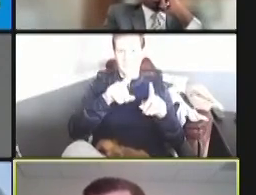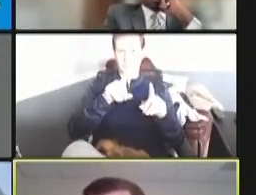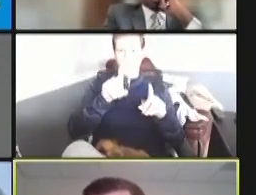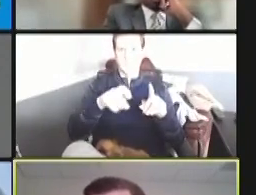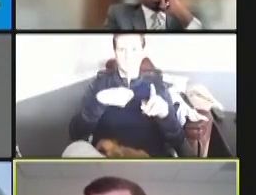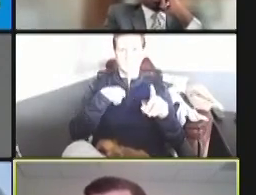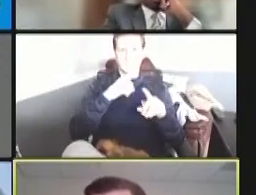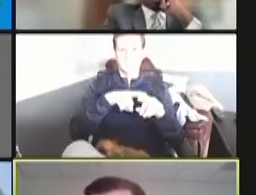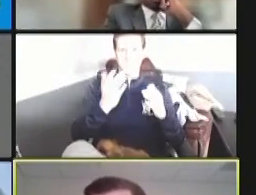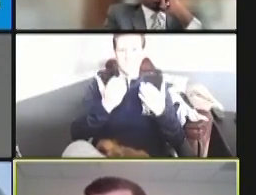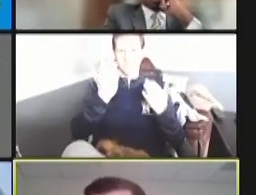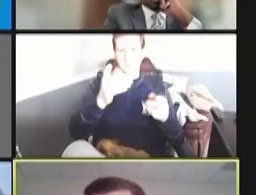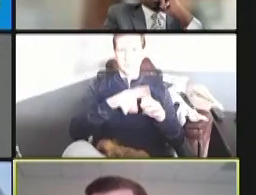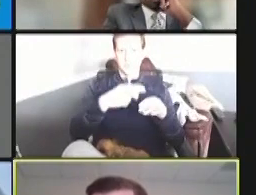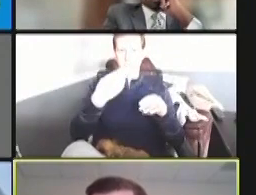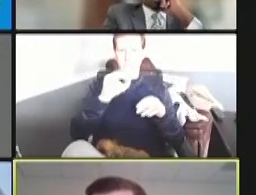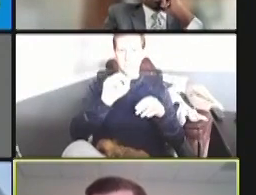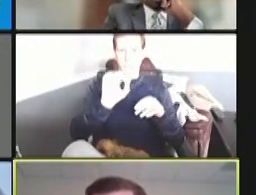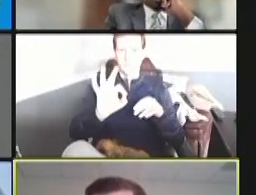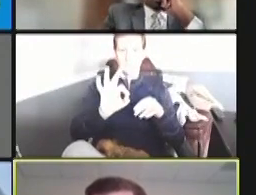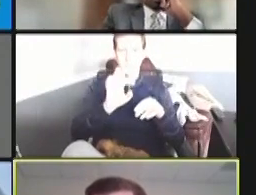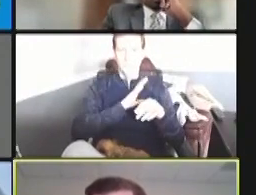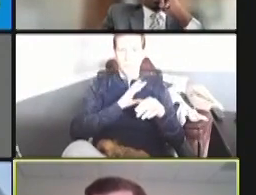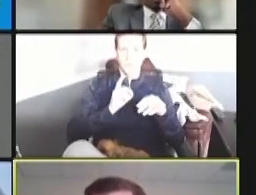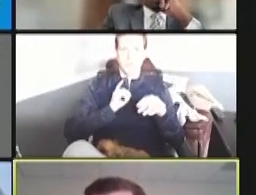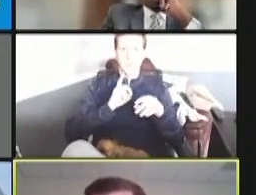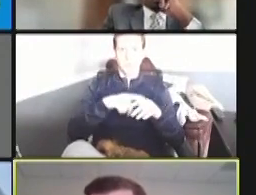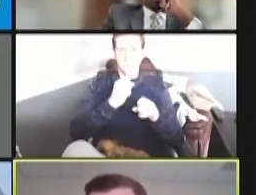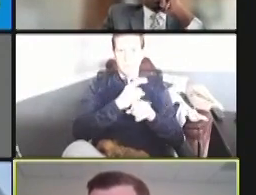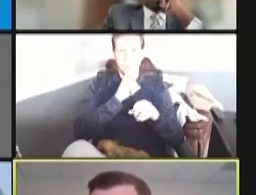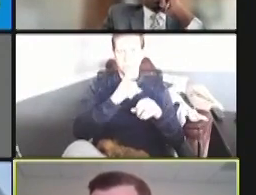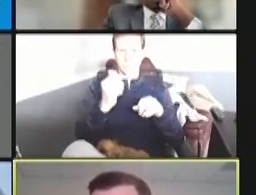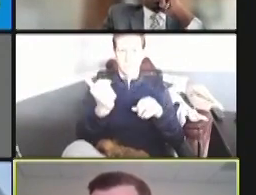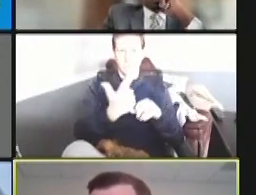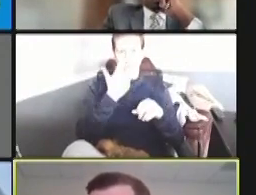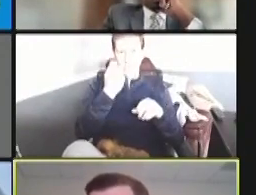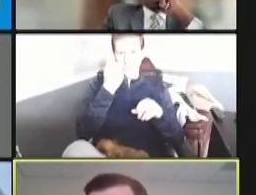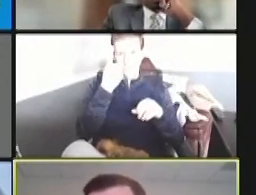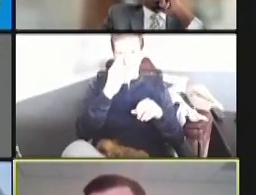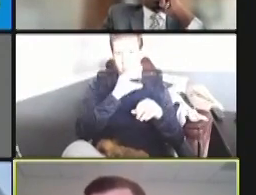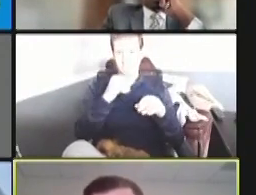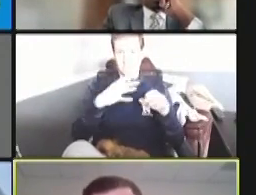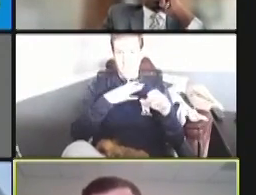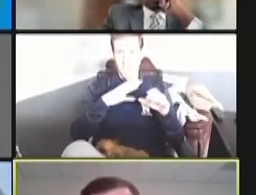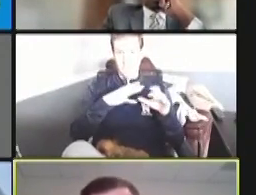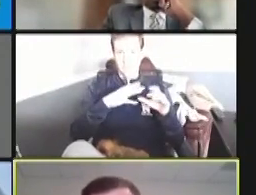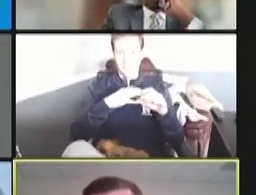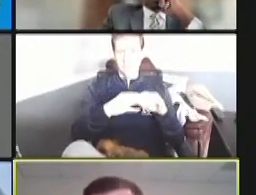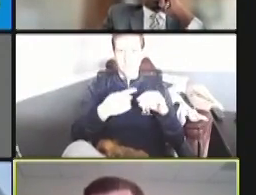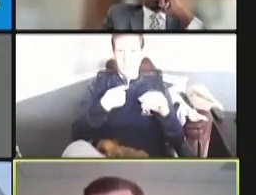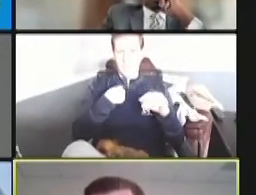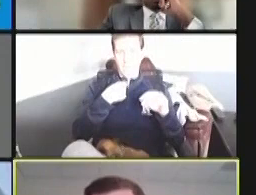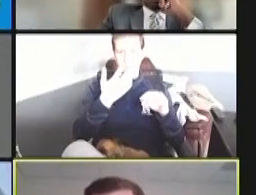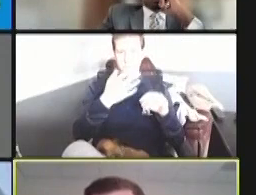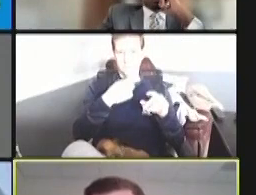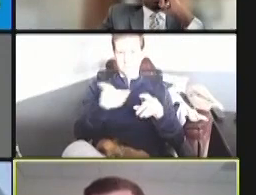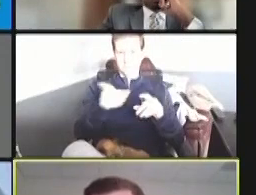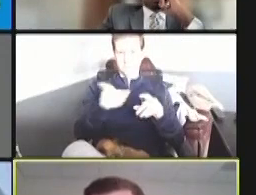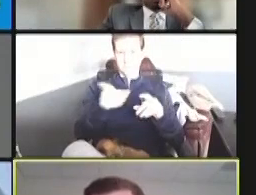come present it to the HOF board, just to ensure that everyone understood and was okay with it. So I defer to them. I mean,